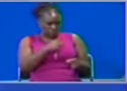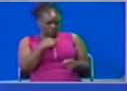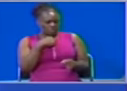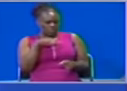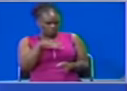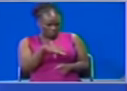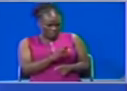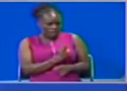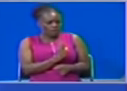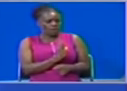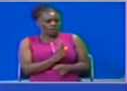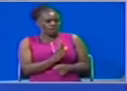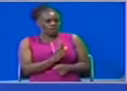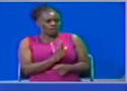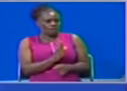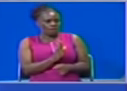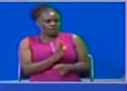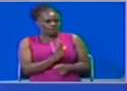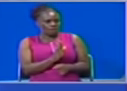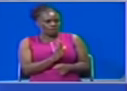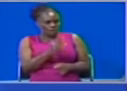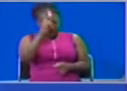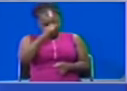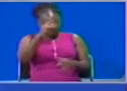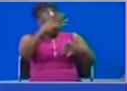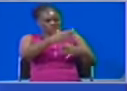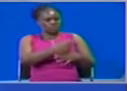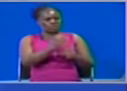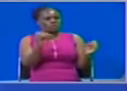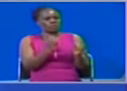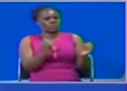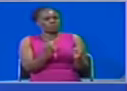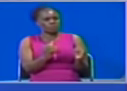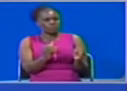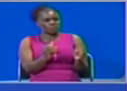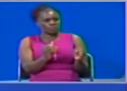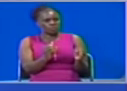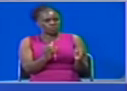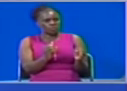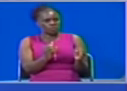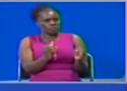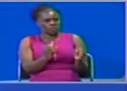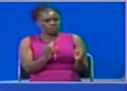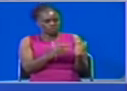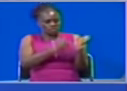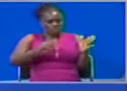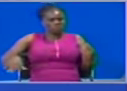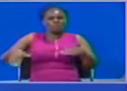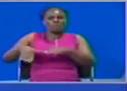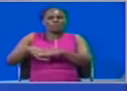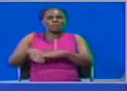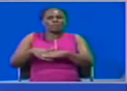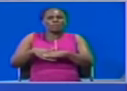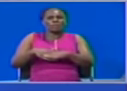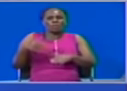that they have dishonored our association. So you in that case, we therefore have revoked their membership for